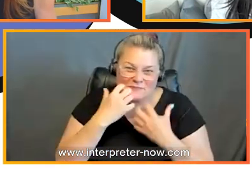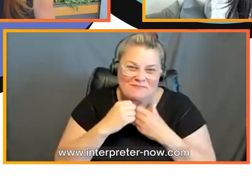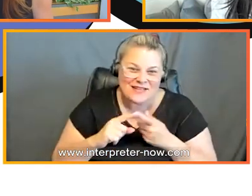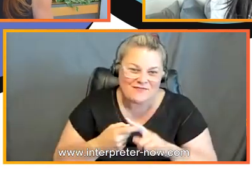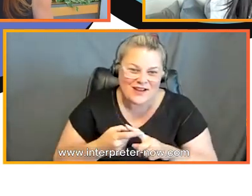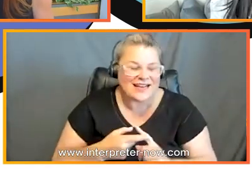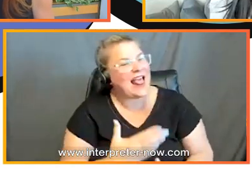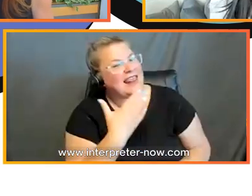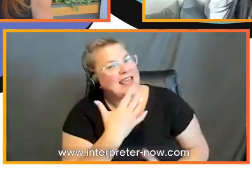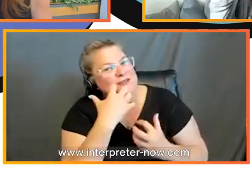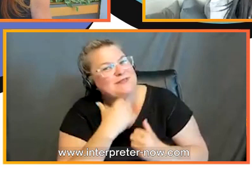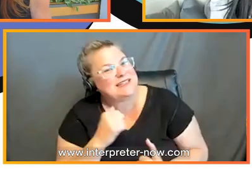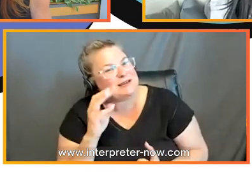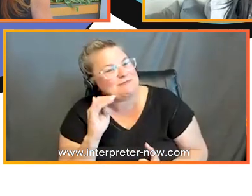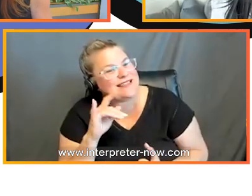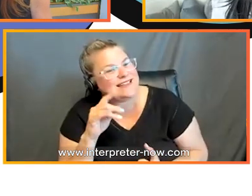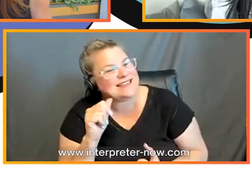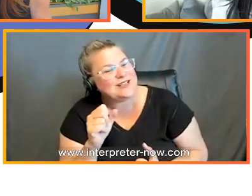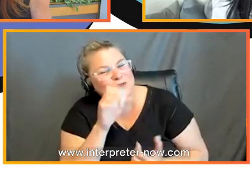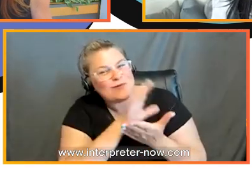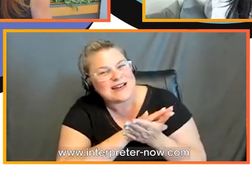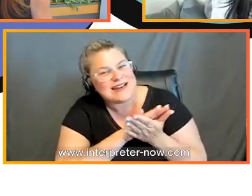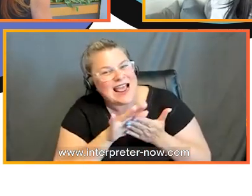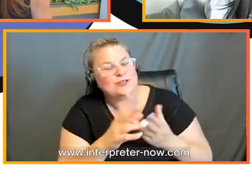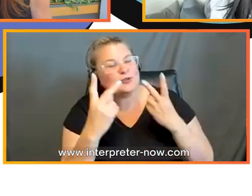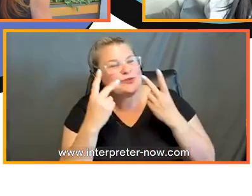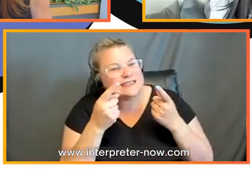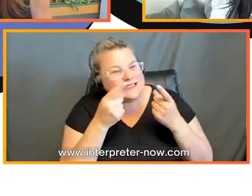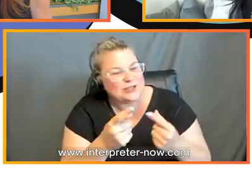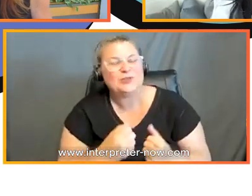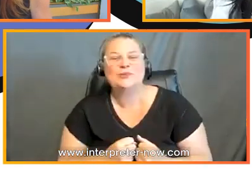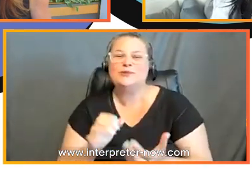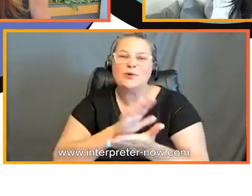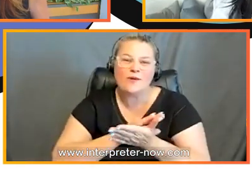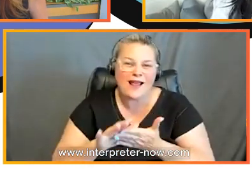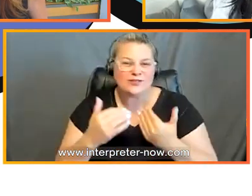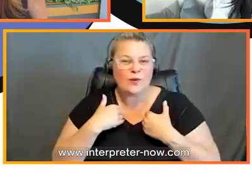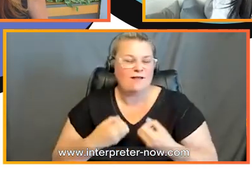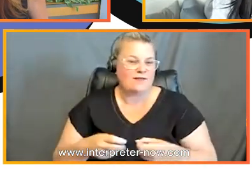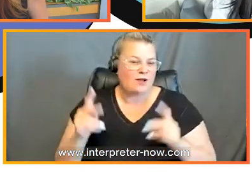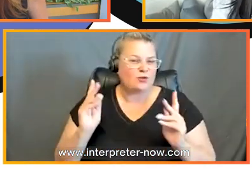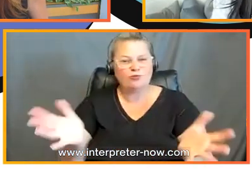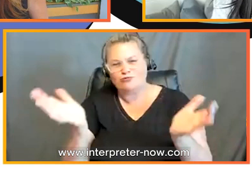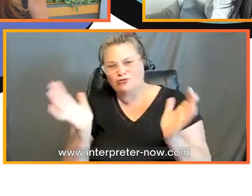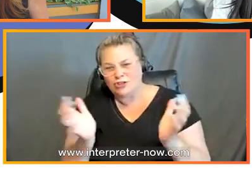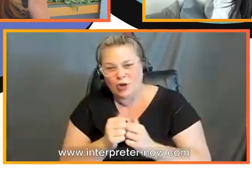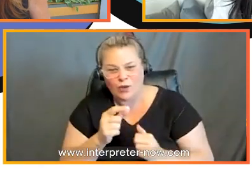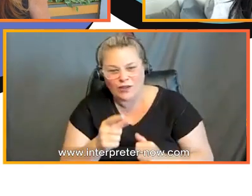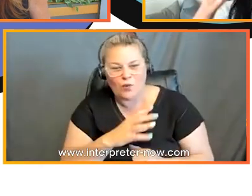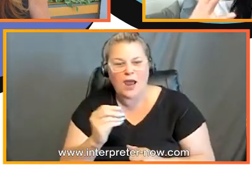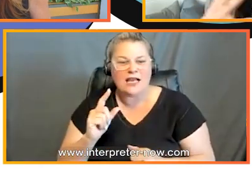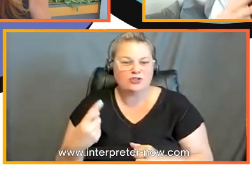friend. Thank you, dear Melinda. It is so nice to see you. It's so nice to have this opportunity to chat with